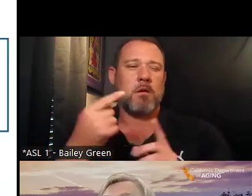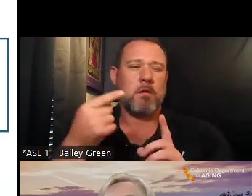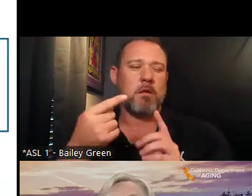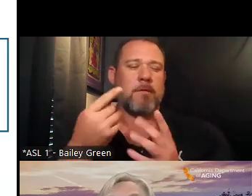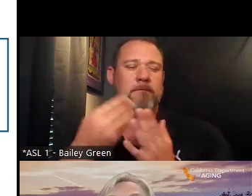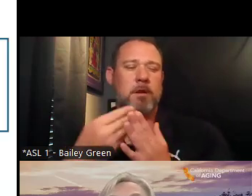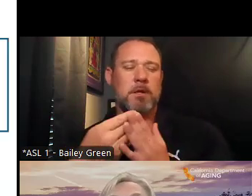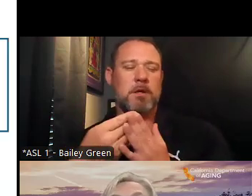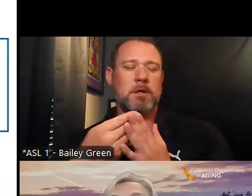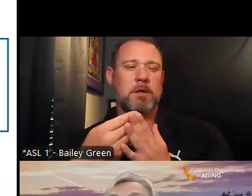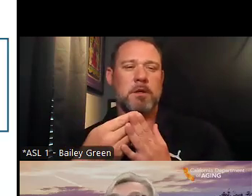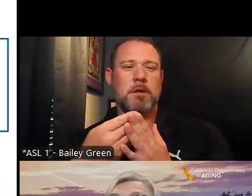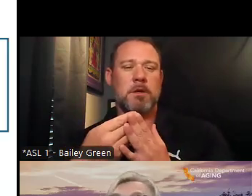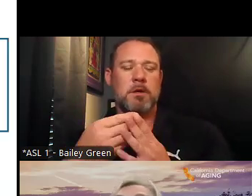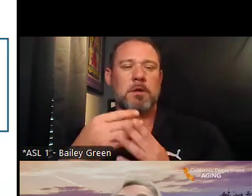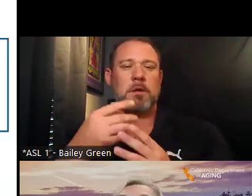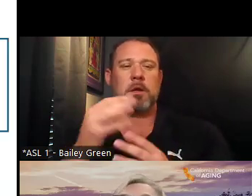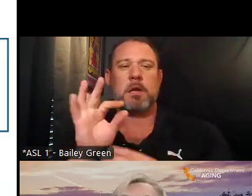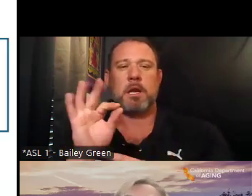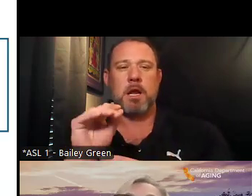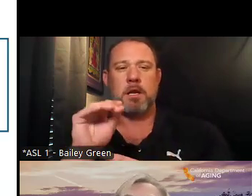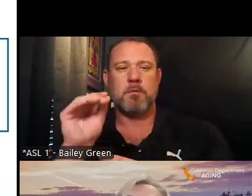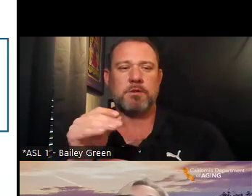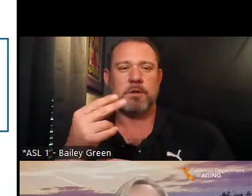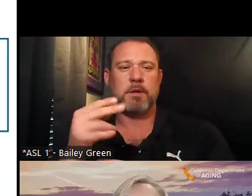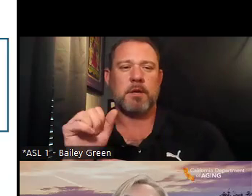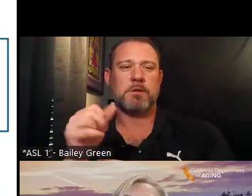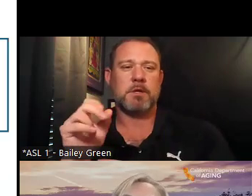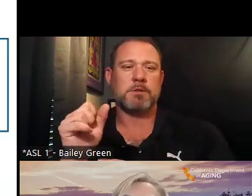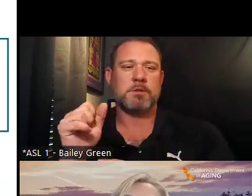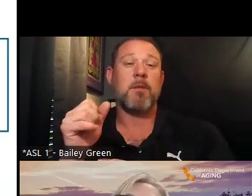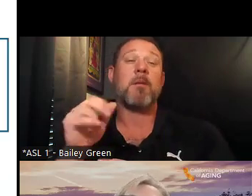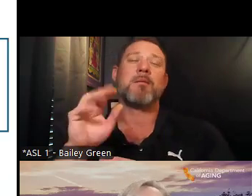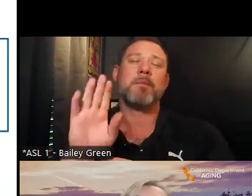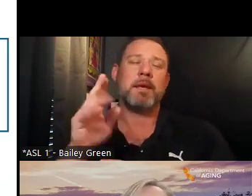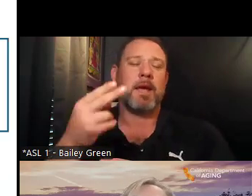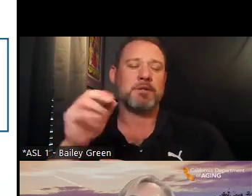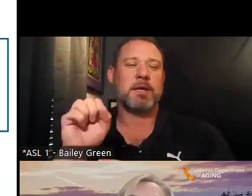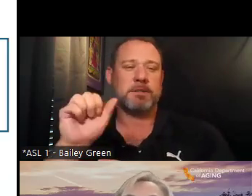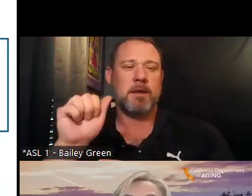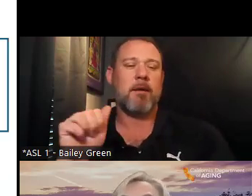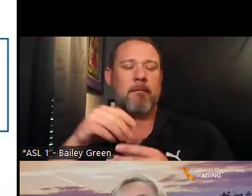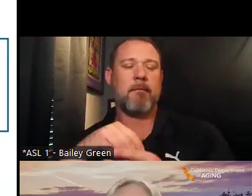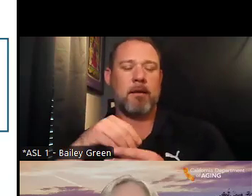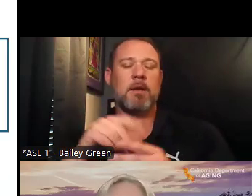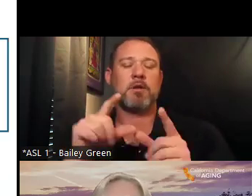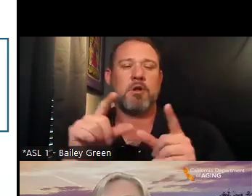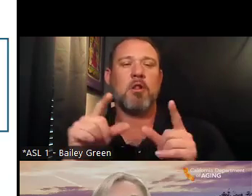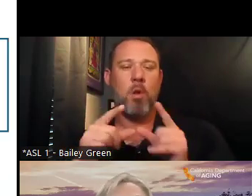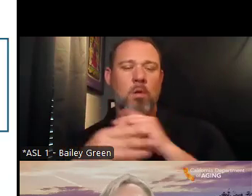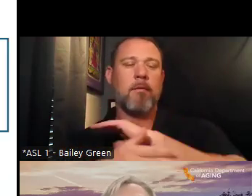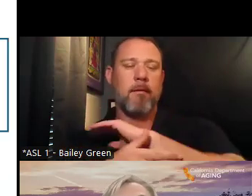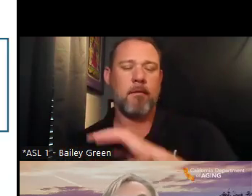funding. So 90% of the Behavioral Health Service Act funding is going to local